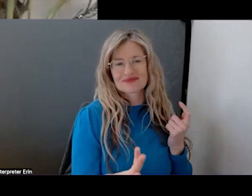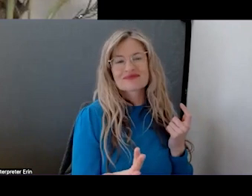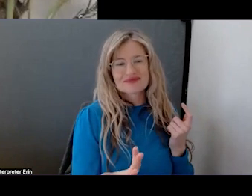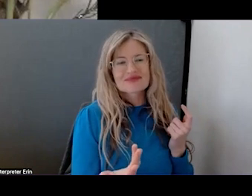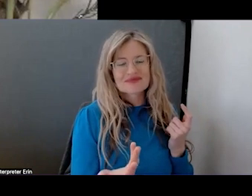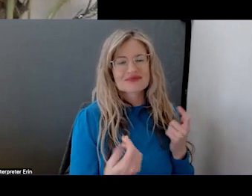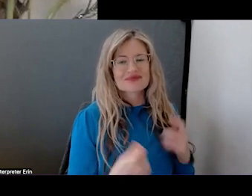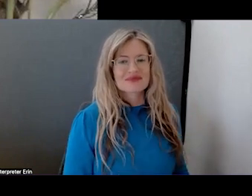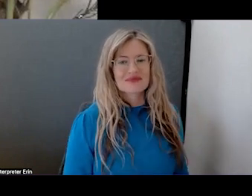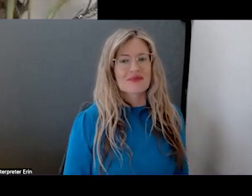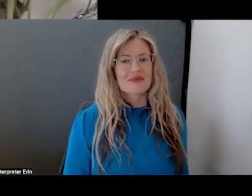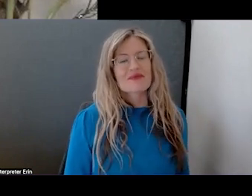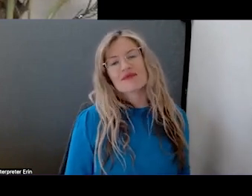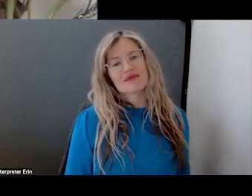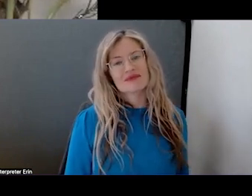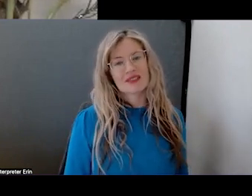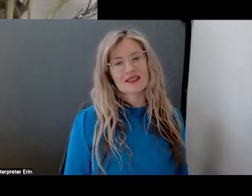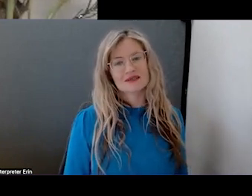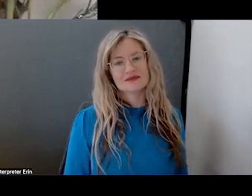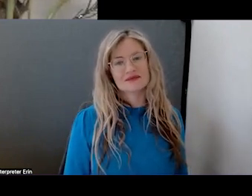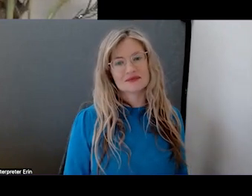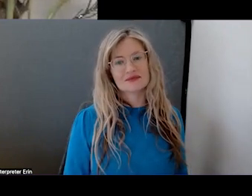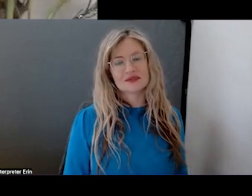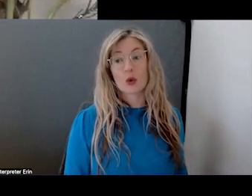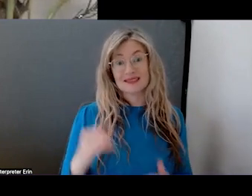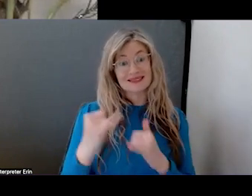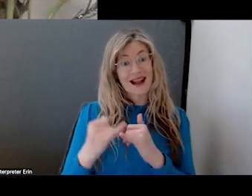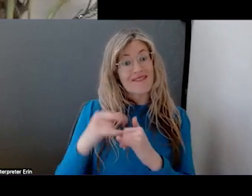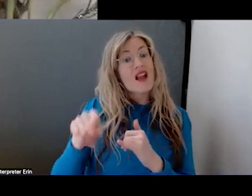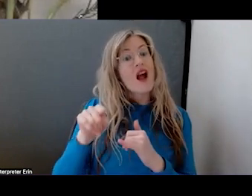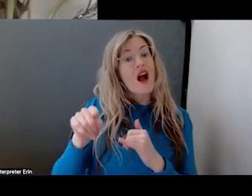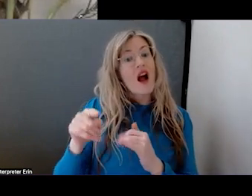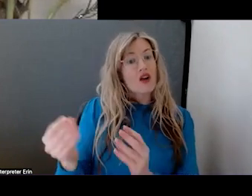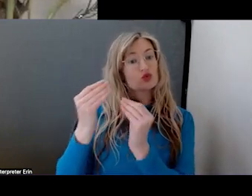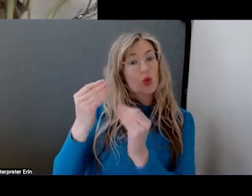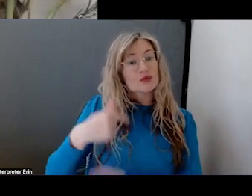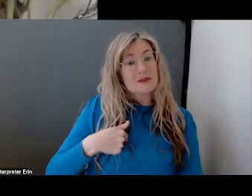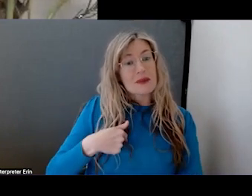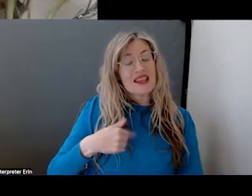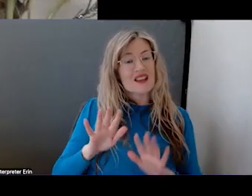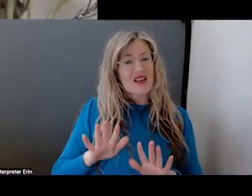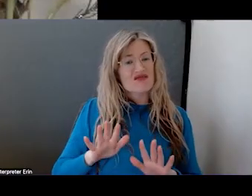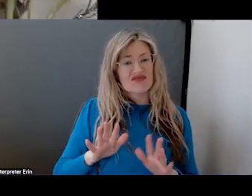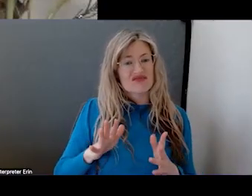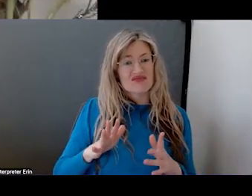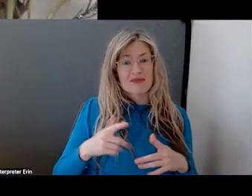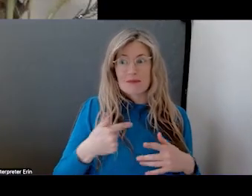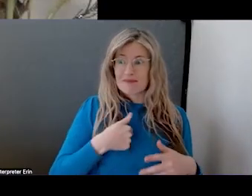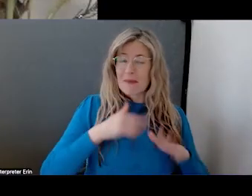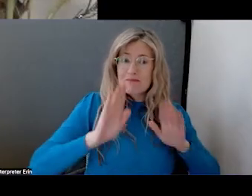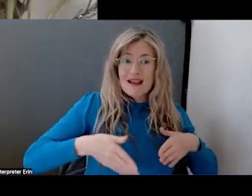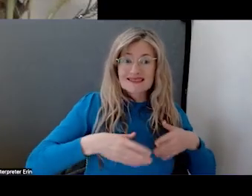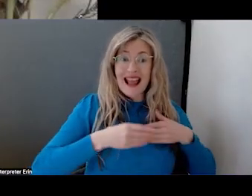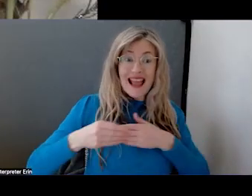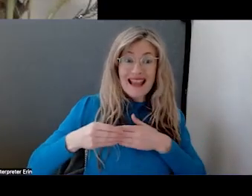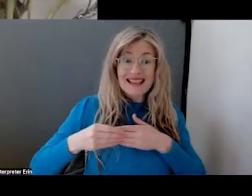so what I learned from Sylvia is like not to be too much of the leader in a sense and let it